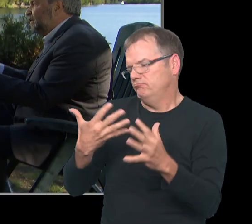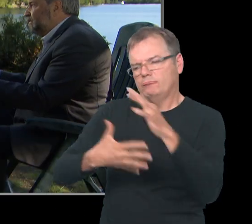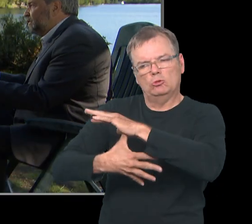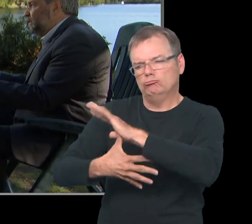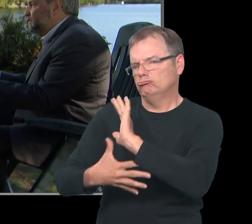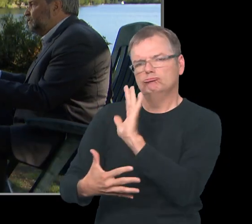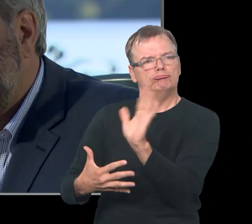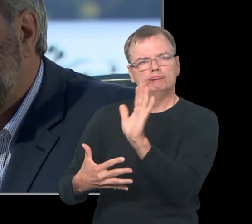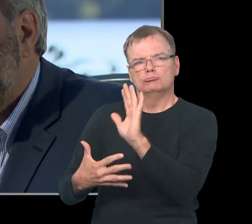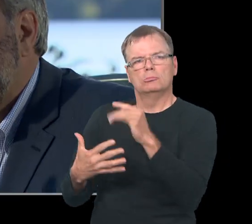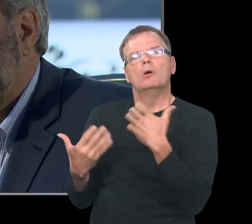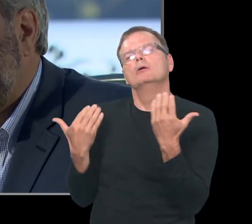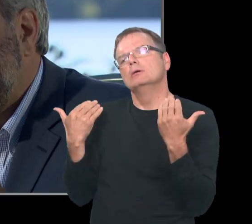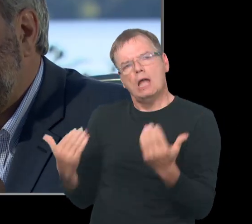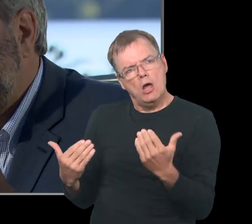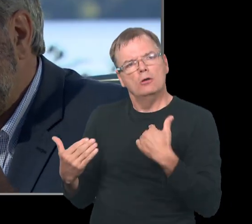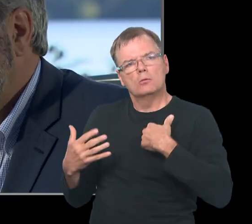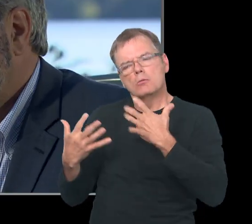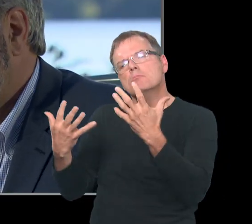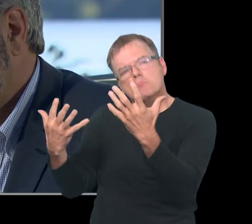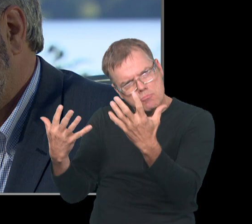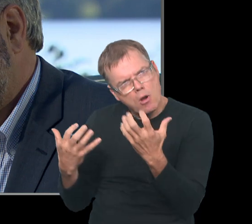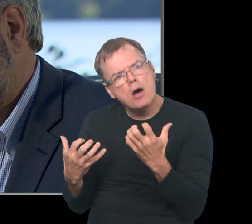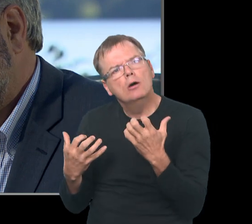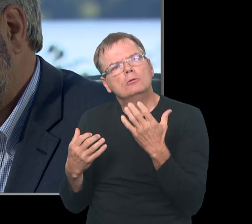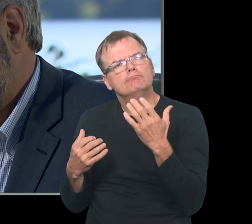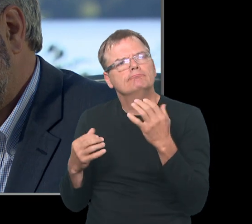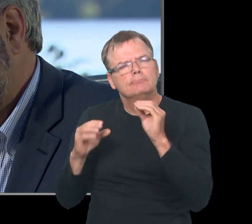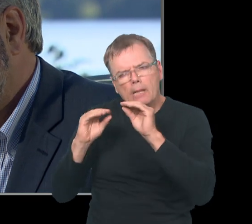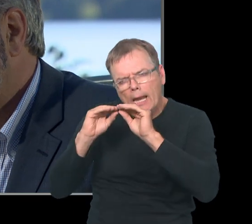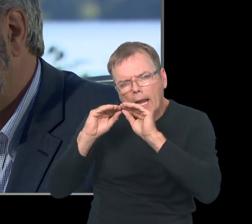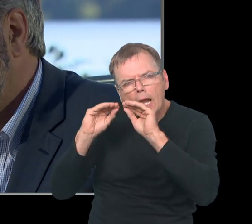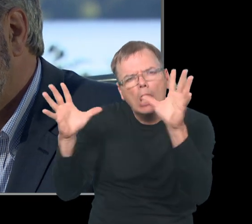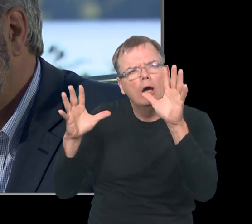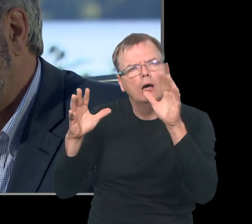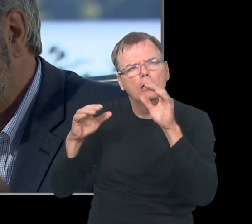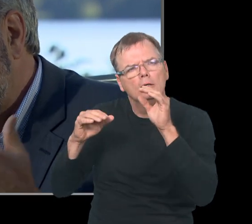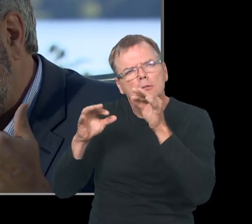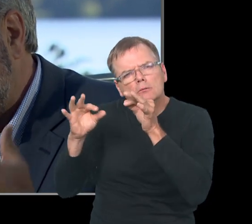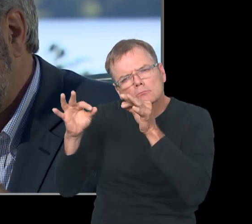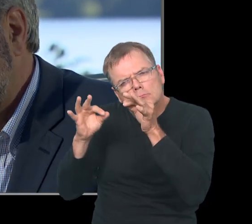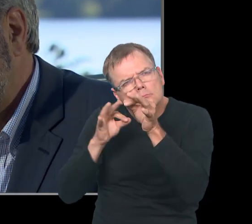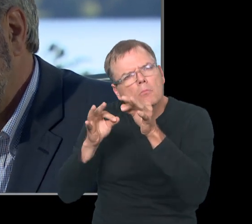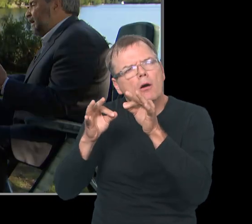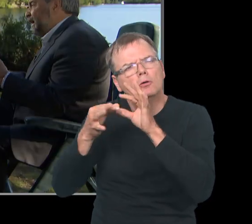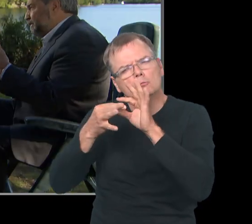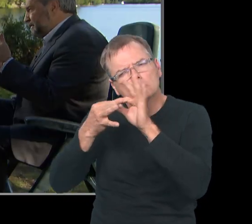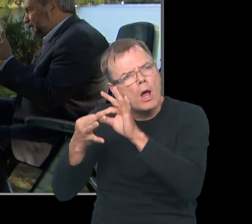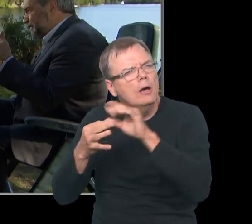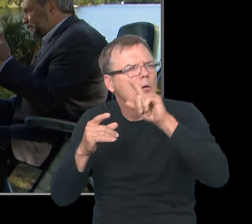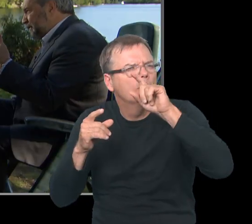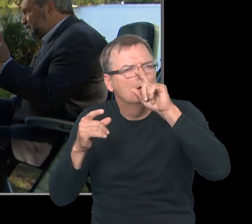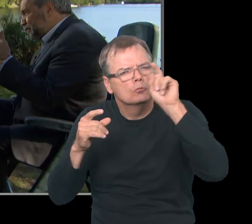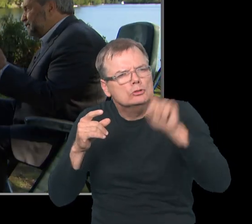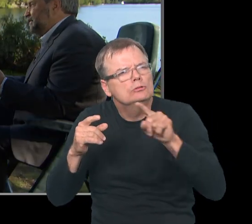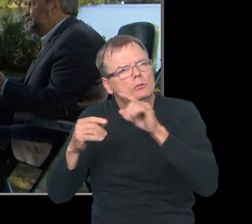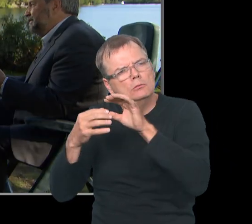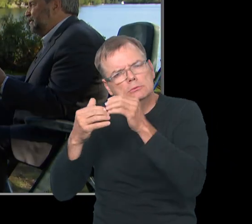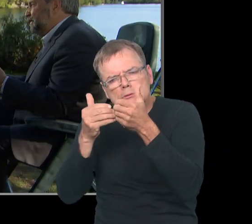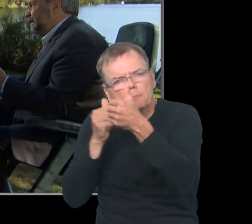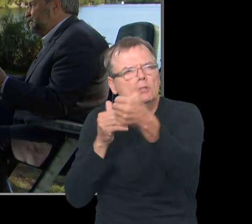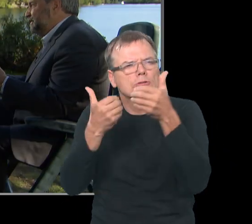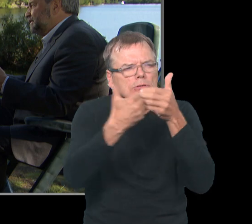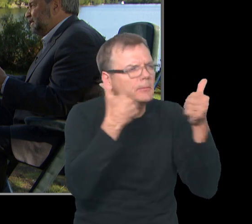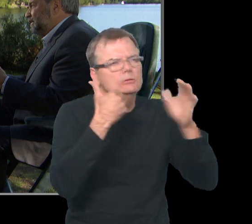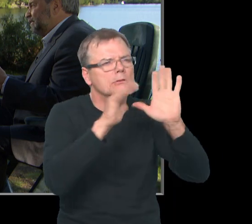the clarity of the question. But Peter, Canadians know this about me, that I was there fighting for our country. I was there in the front trenches